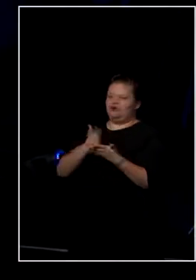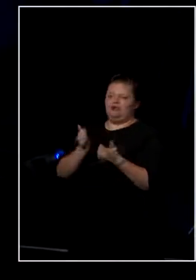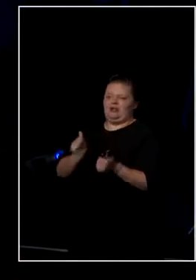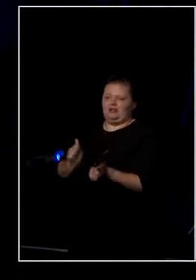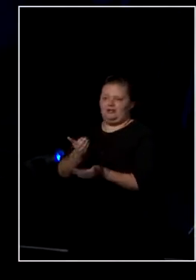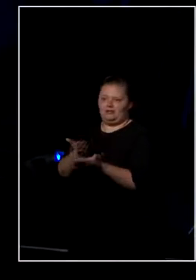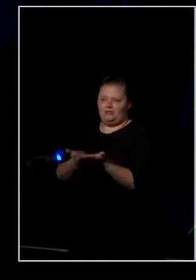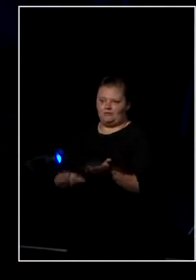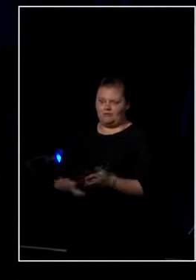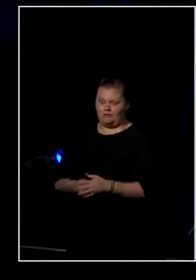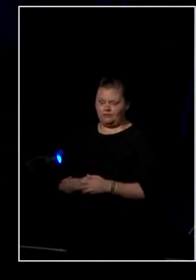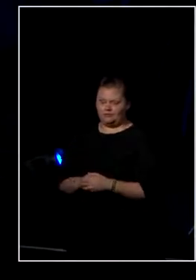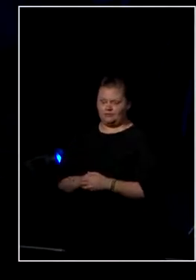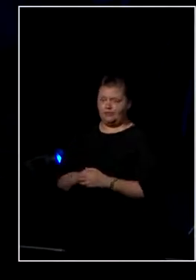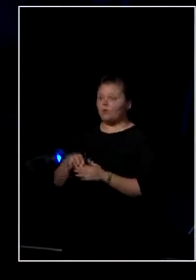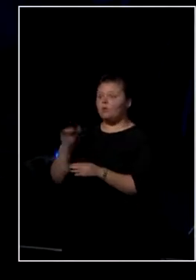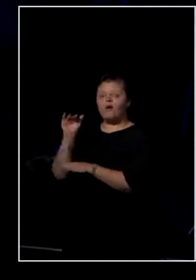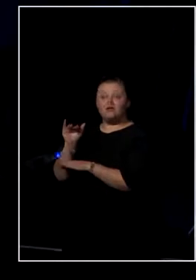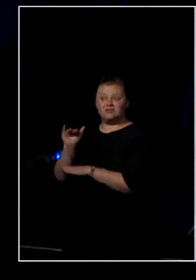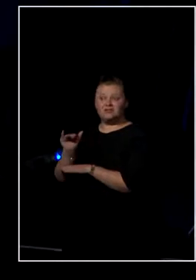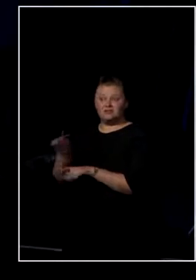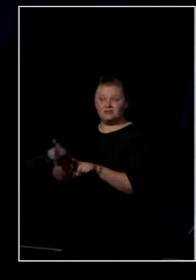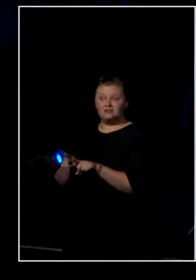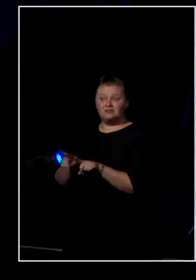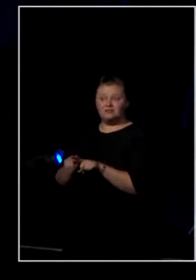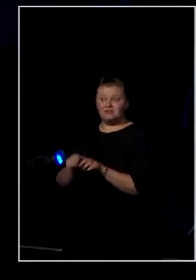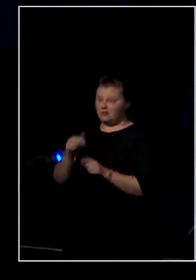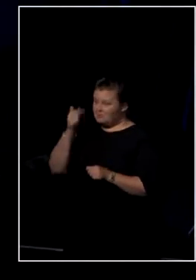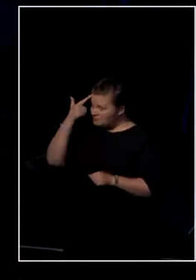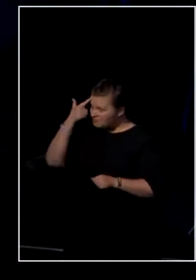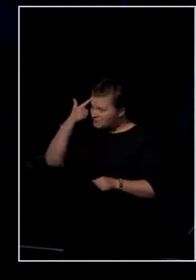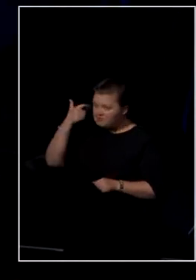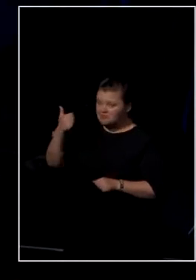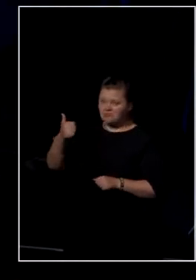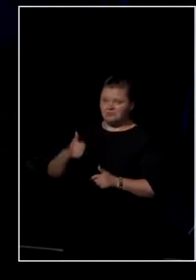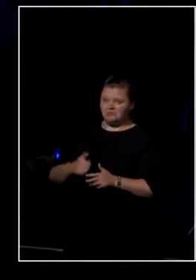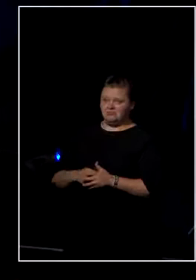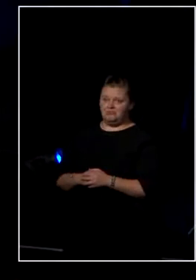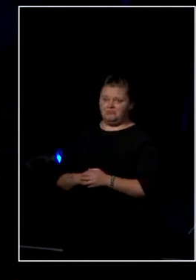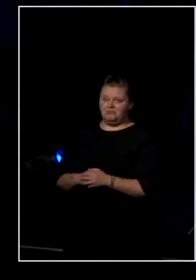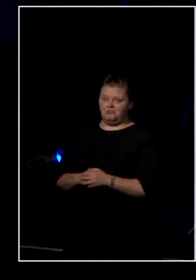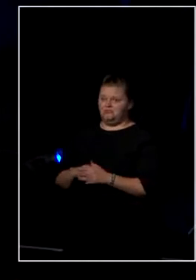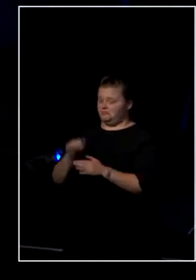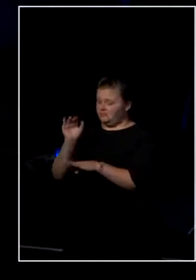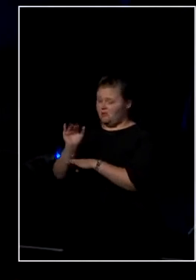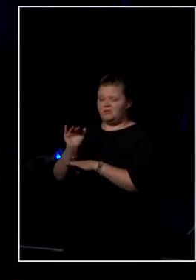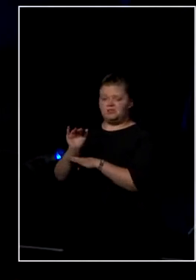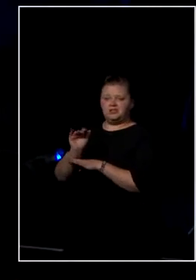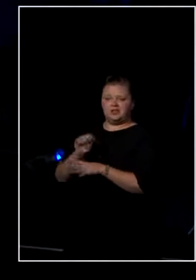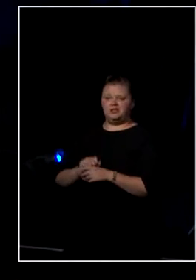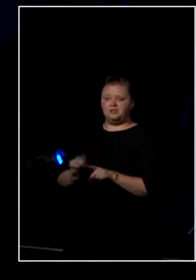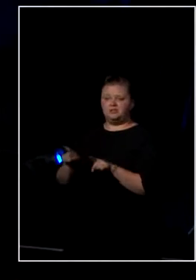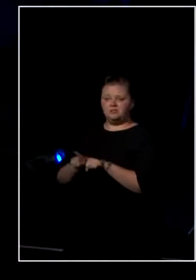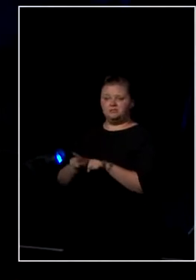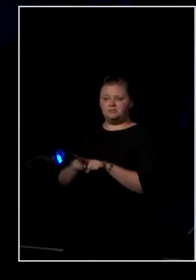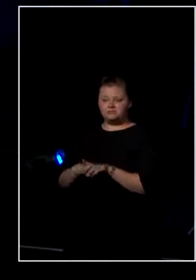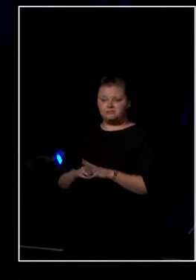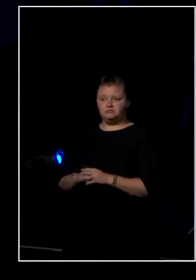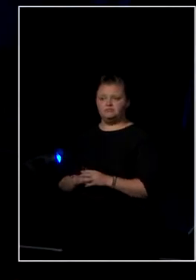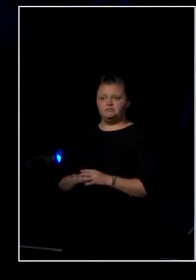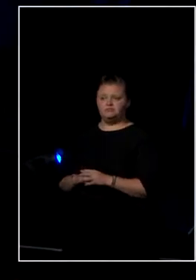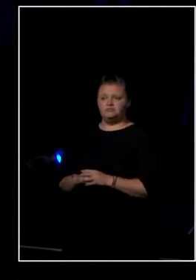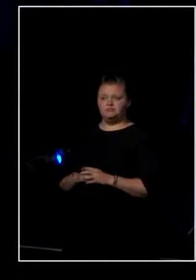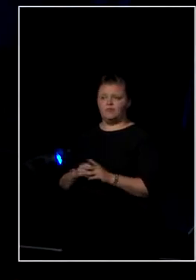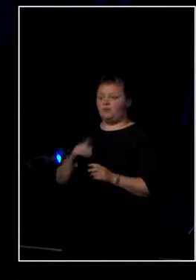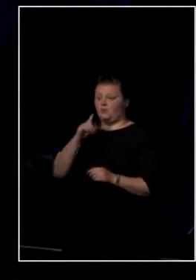Yeah. And even overseas as well, it'd be a good idea to have it to go overseas as well, for